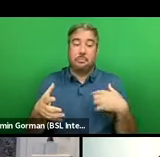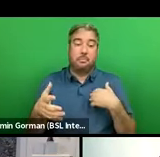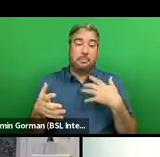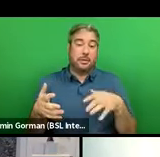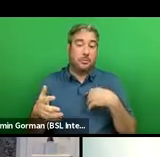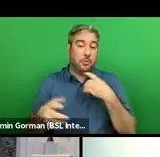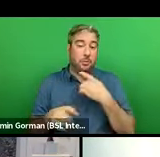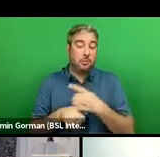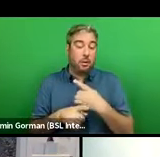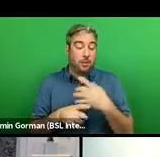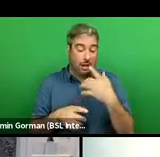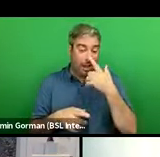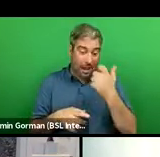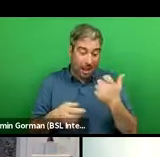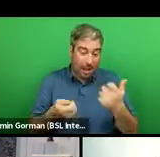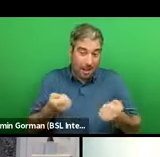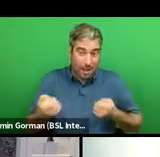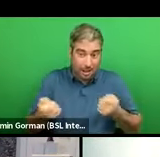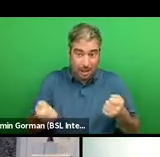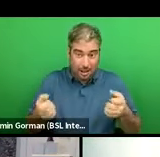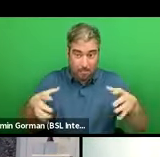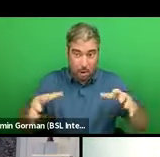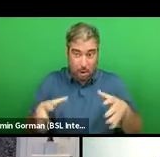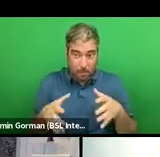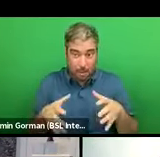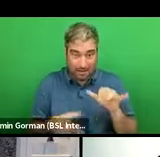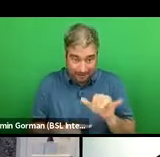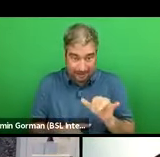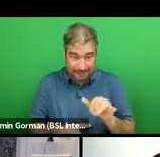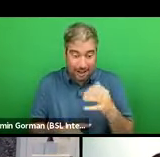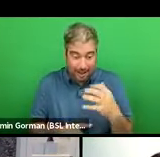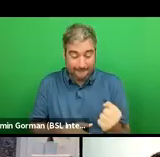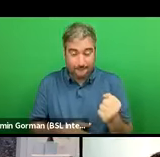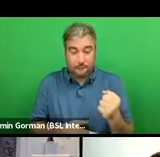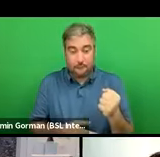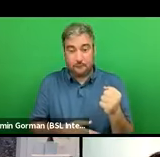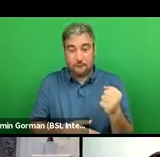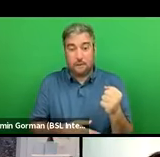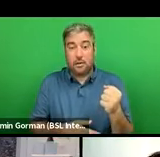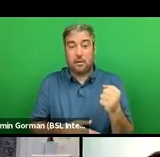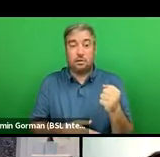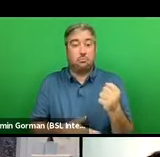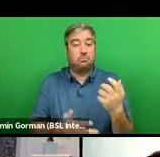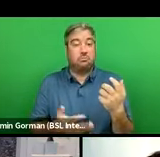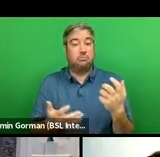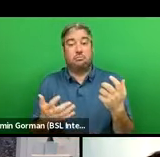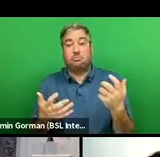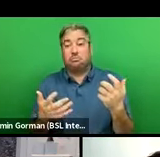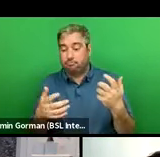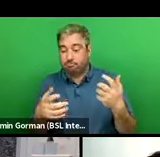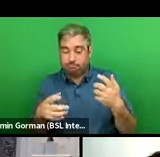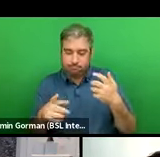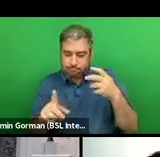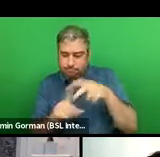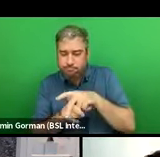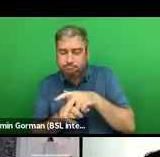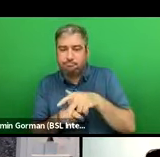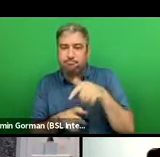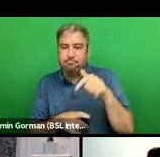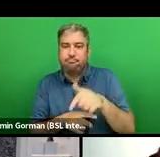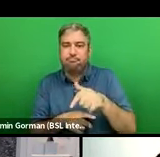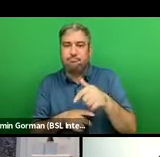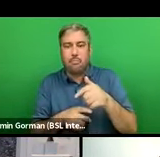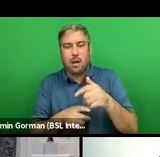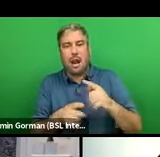to, attack this exclusive rents of the platform, whatever platform, starting